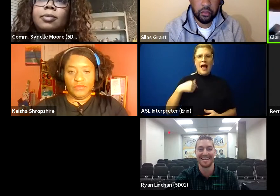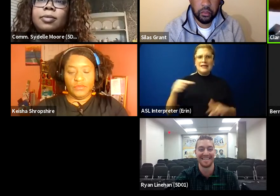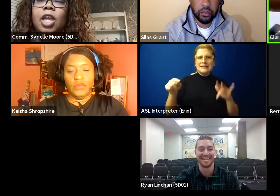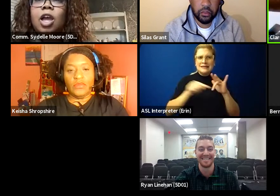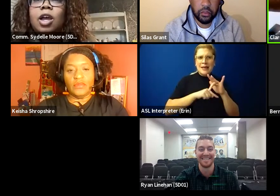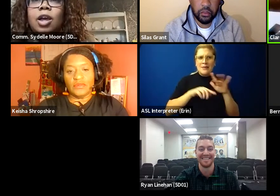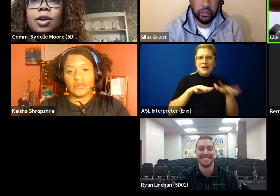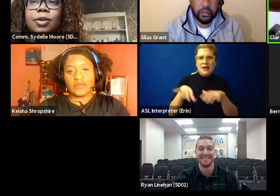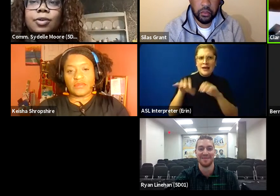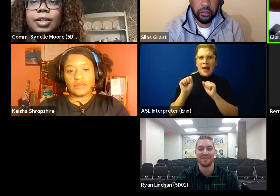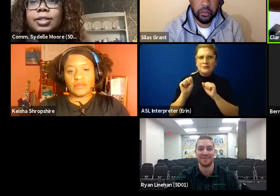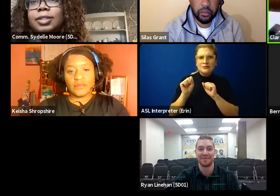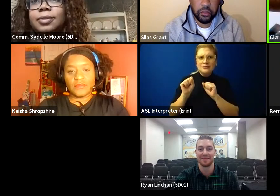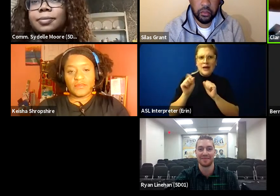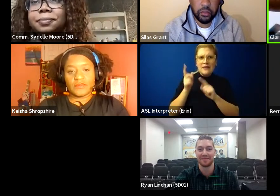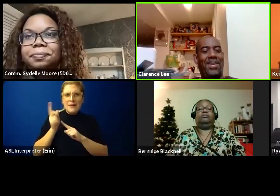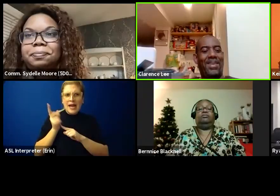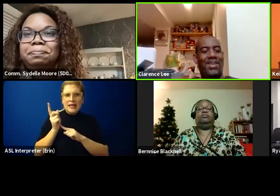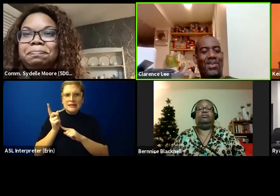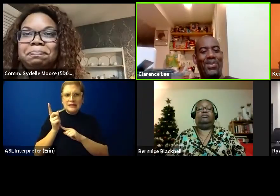minutes.